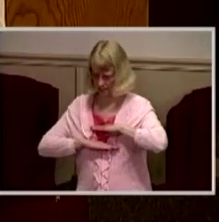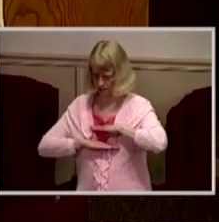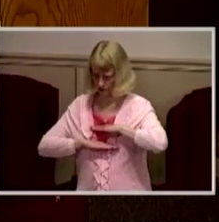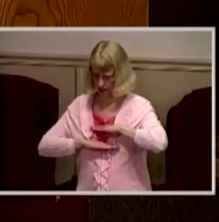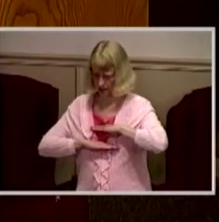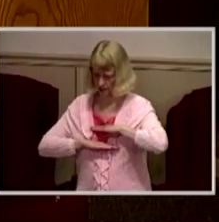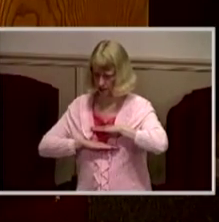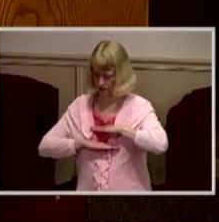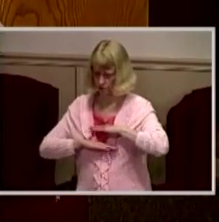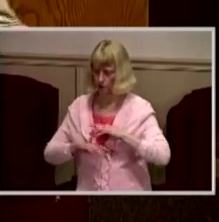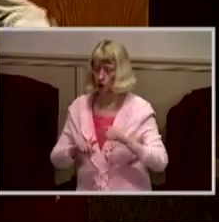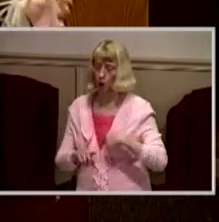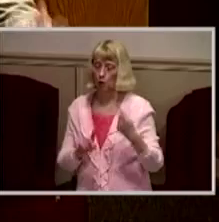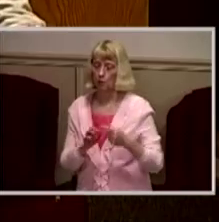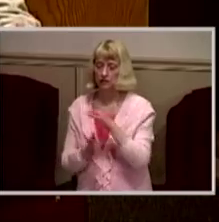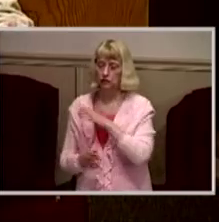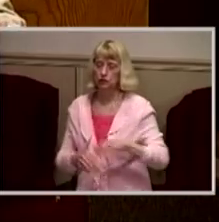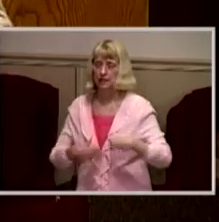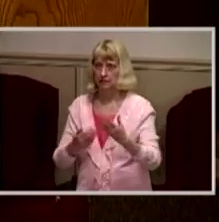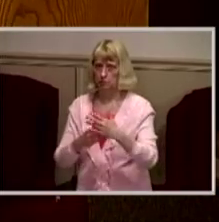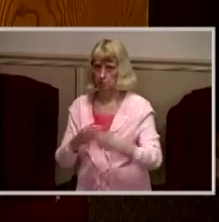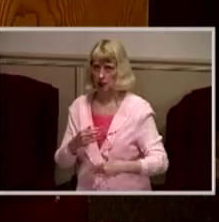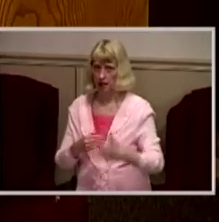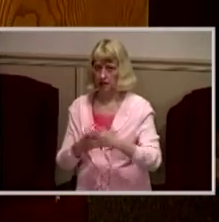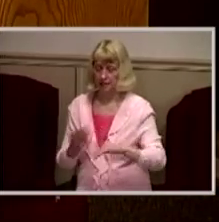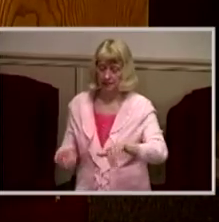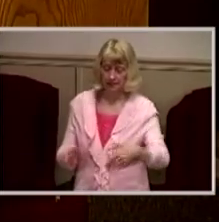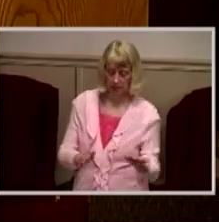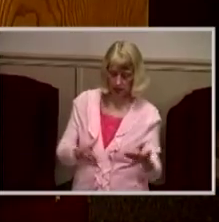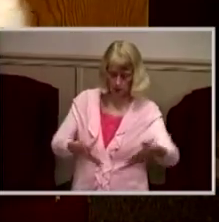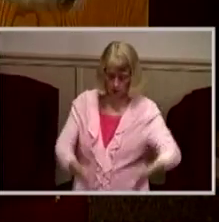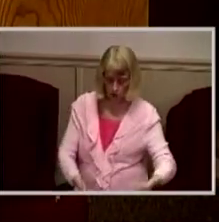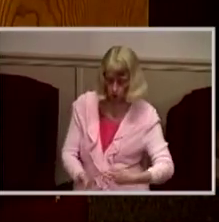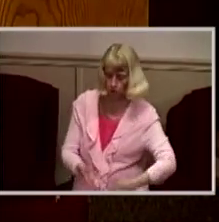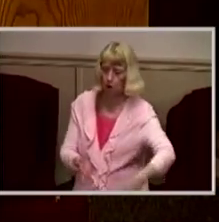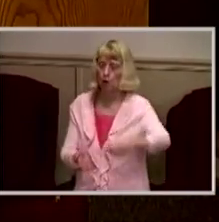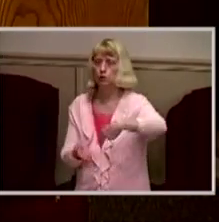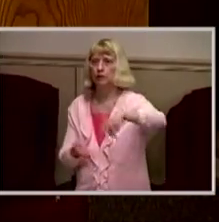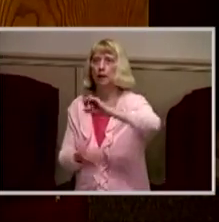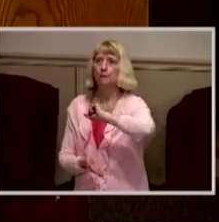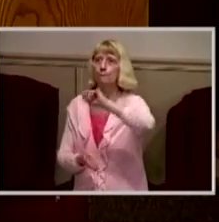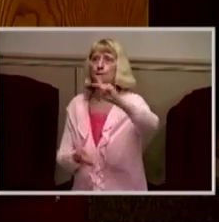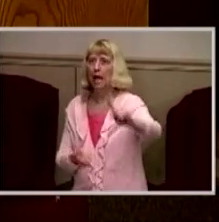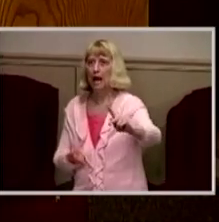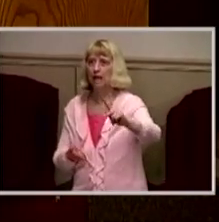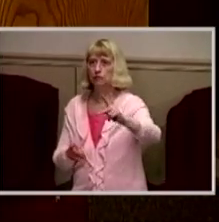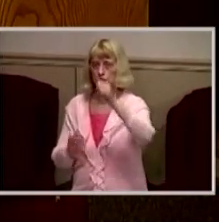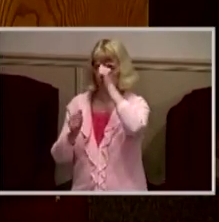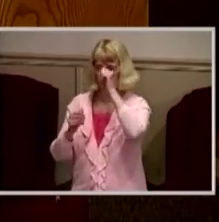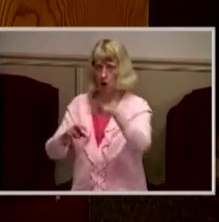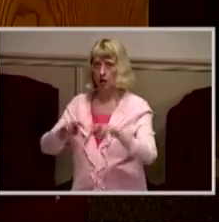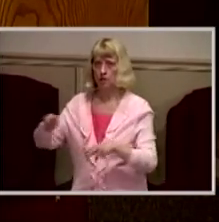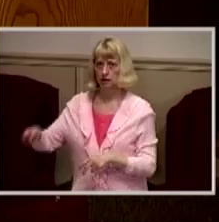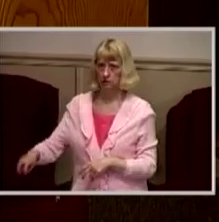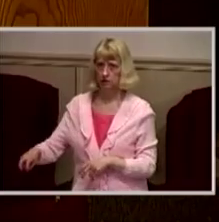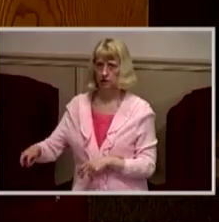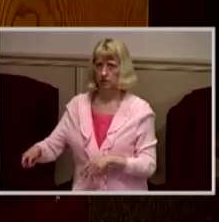Father. You see, when Jesus Christ shed His blood, died, rose again, and went back up and sat down at the right hand of the